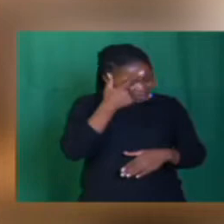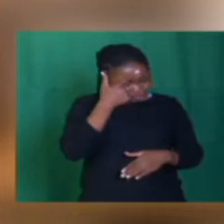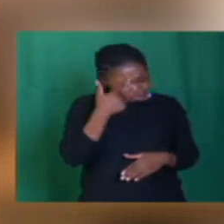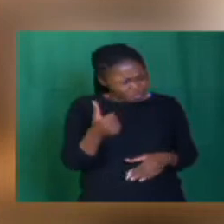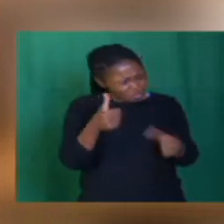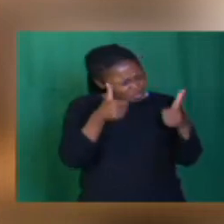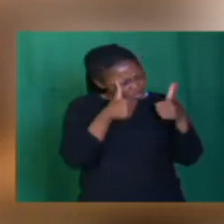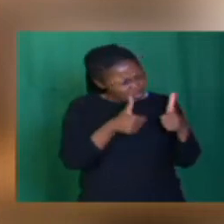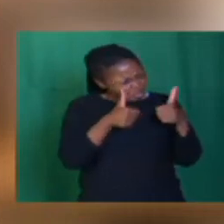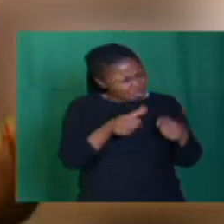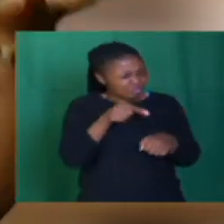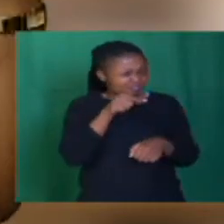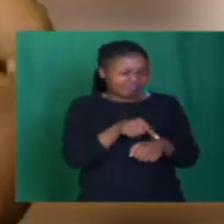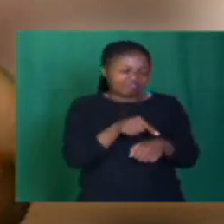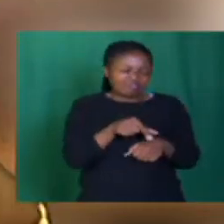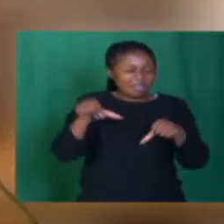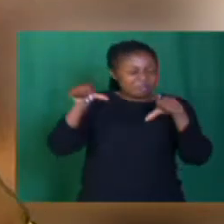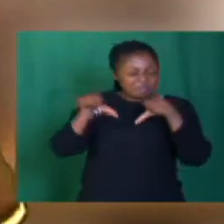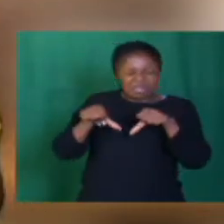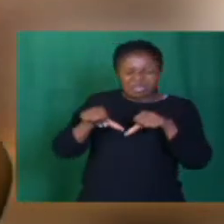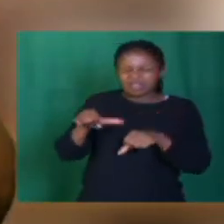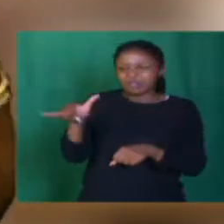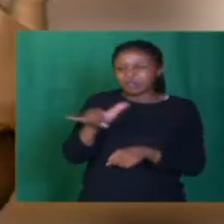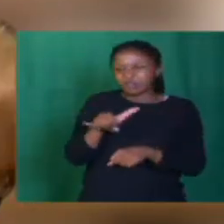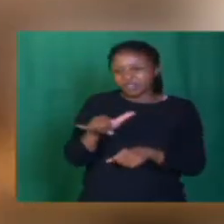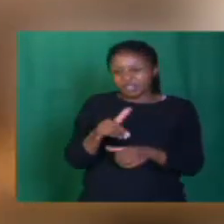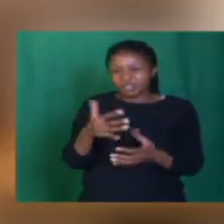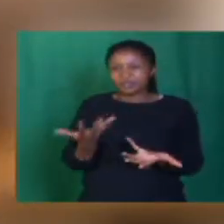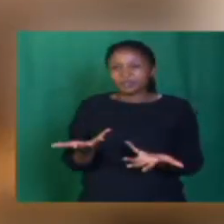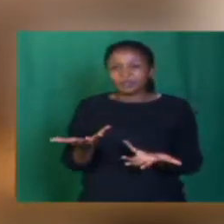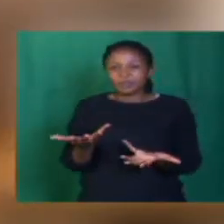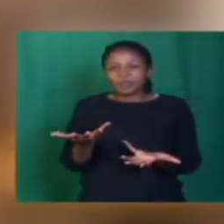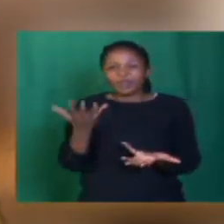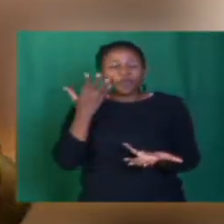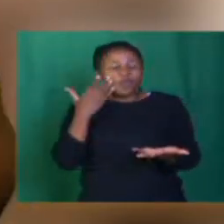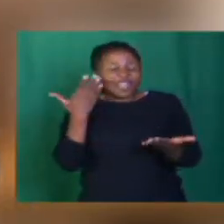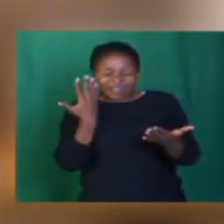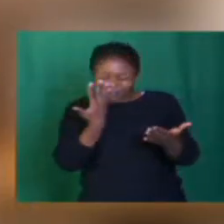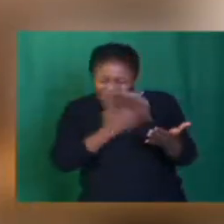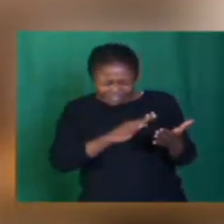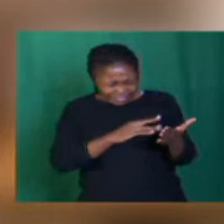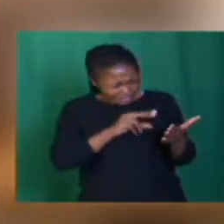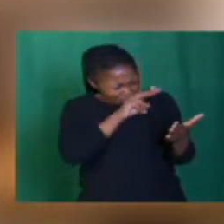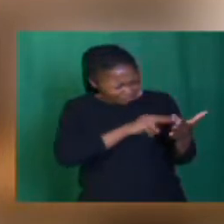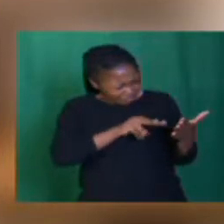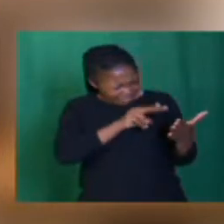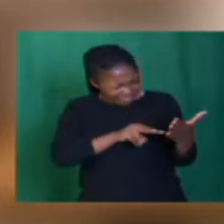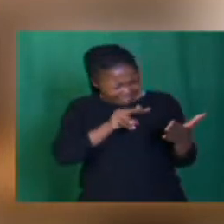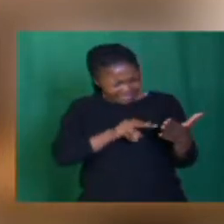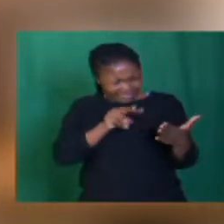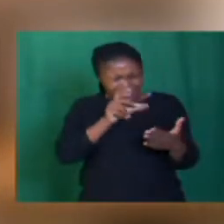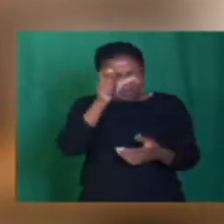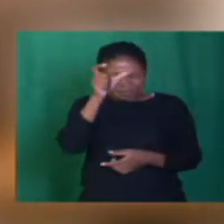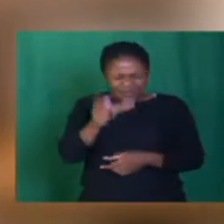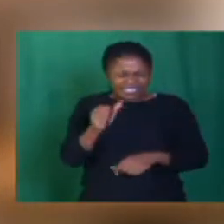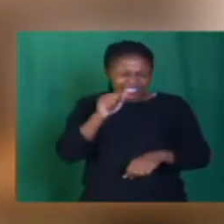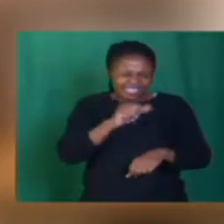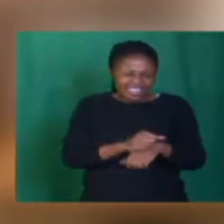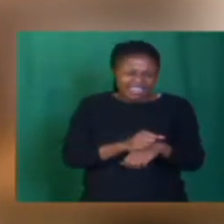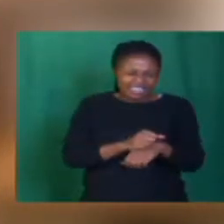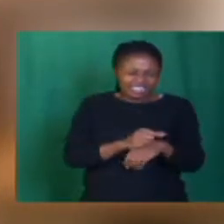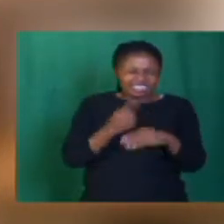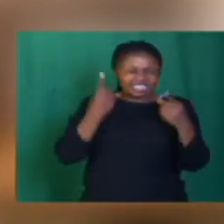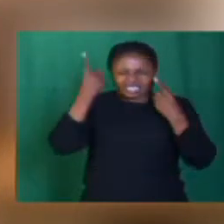side of the topic. And then at the end of reading whatever you have written, the person can take a what?